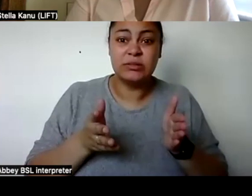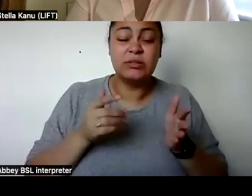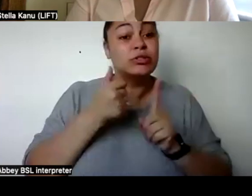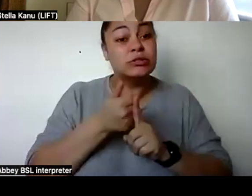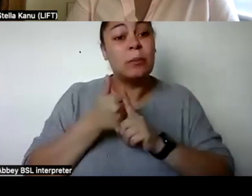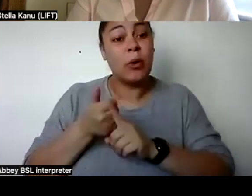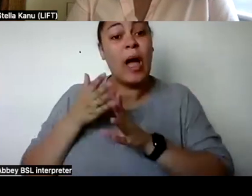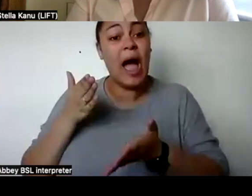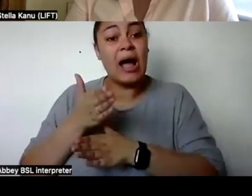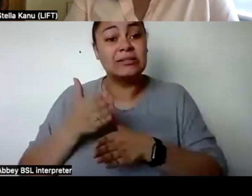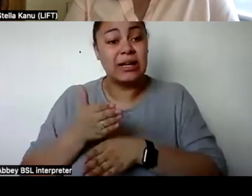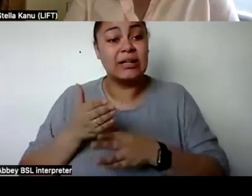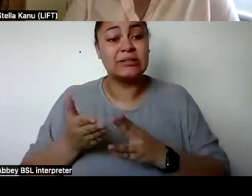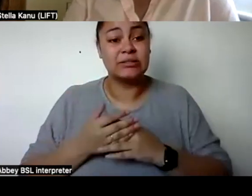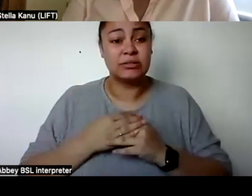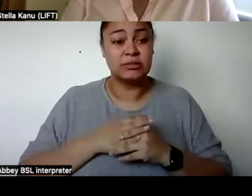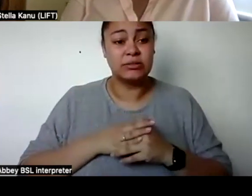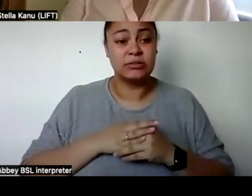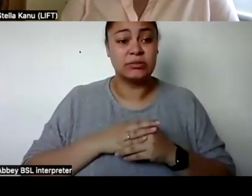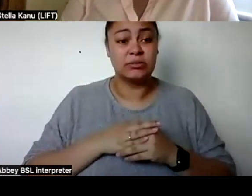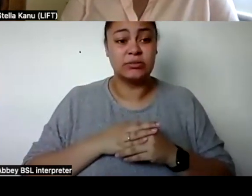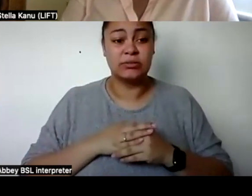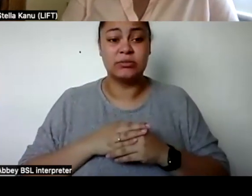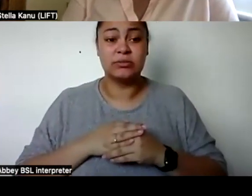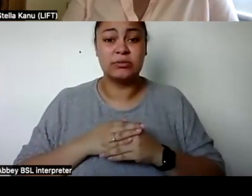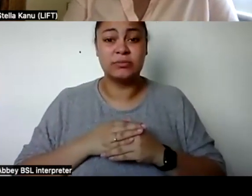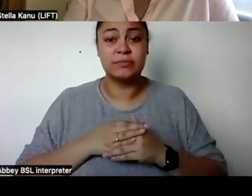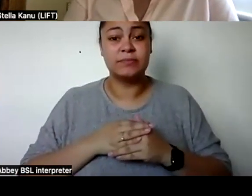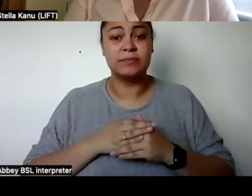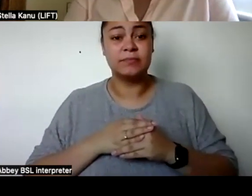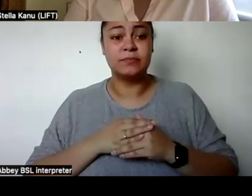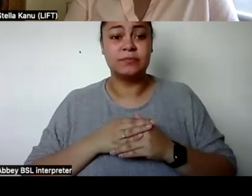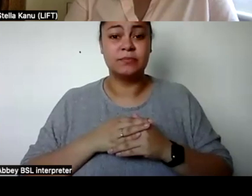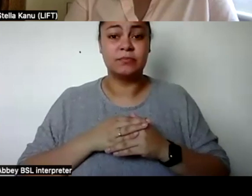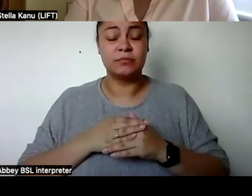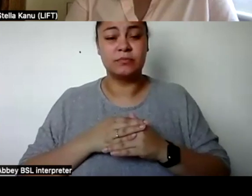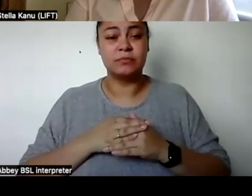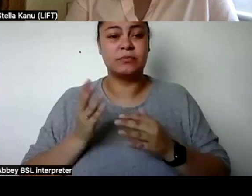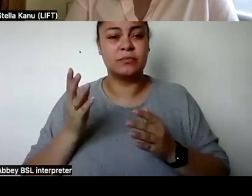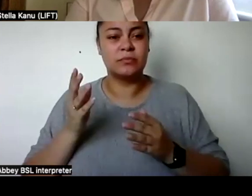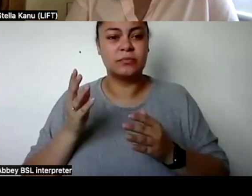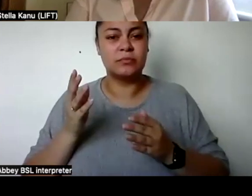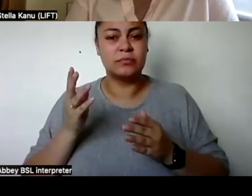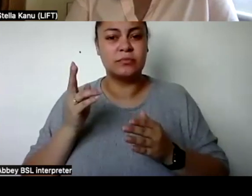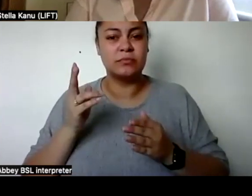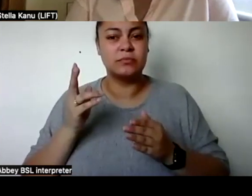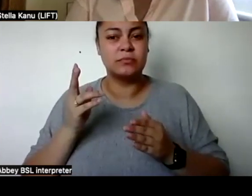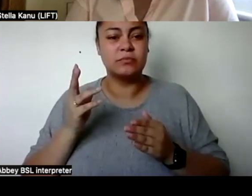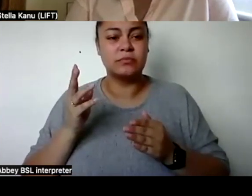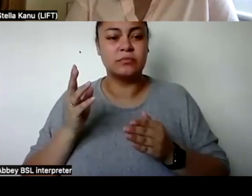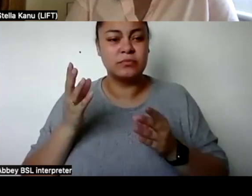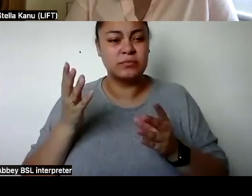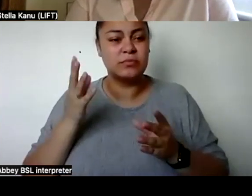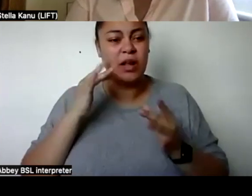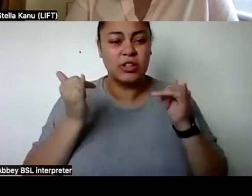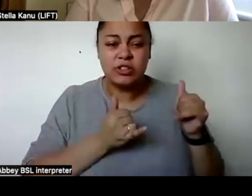support access. So it was a new line in the budget, and that will be monitored going forward. So we get a real sense of every year